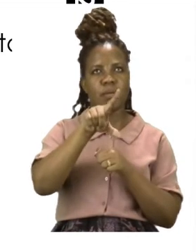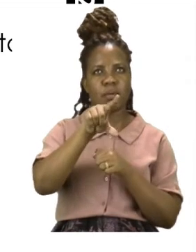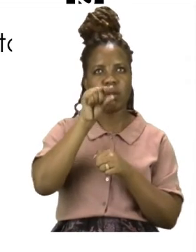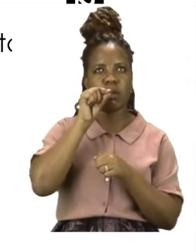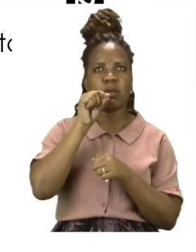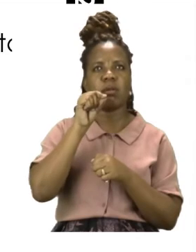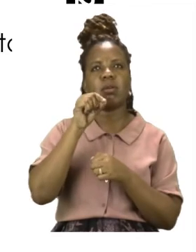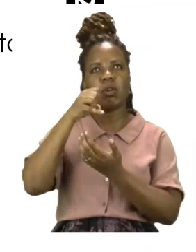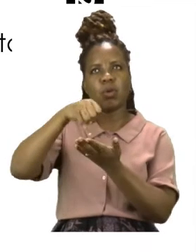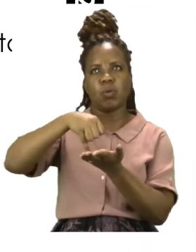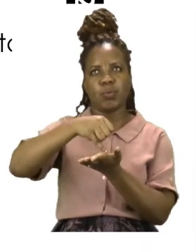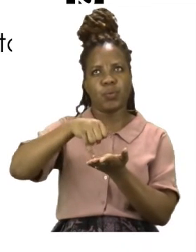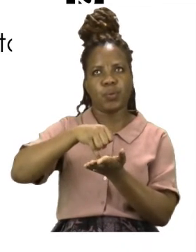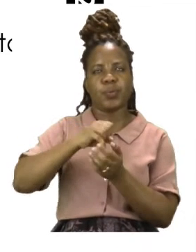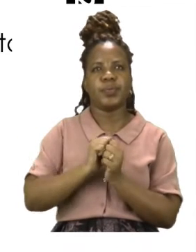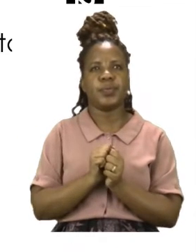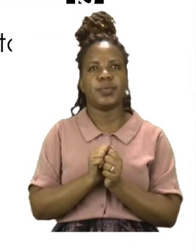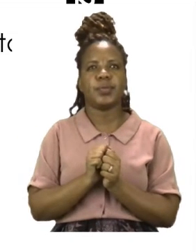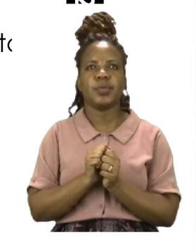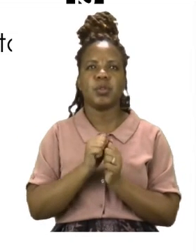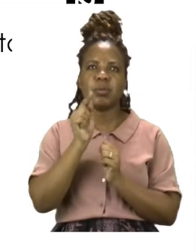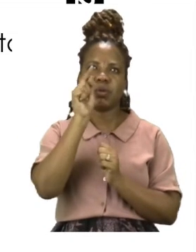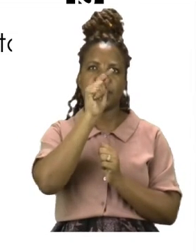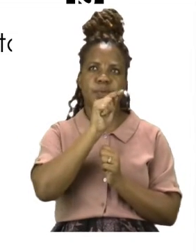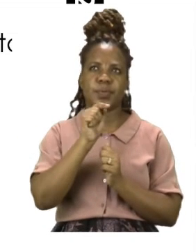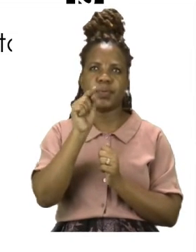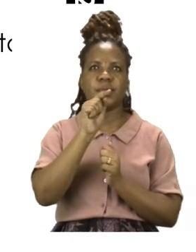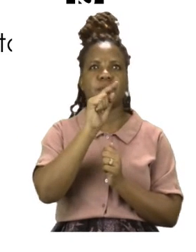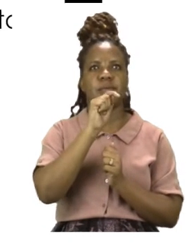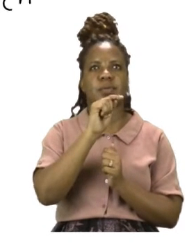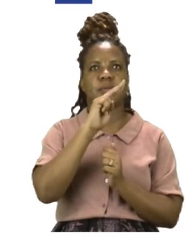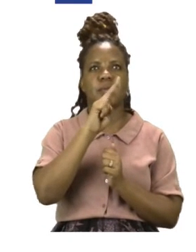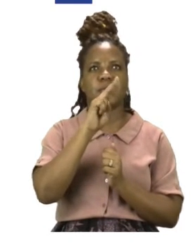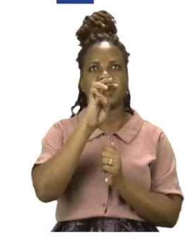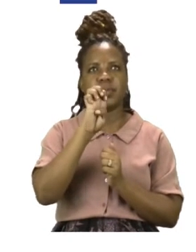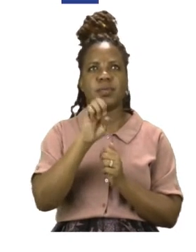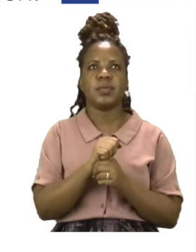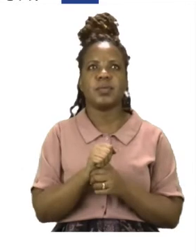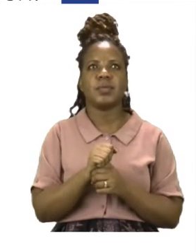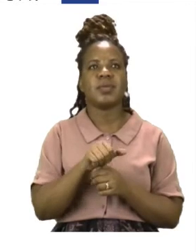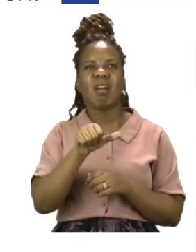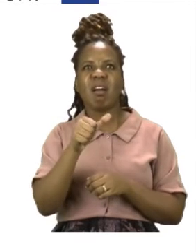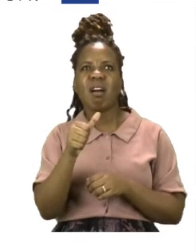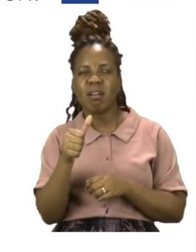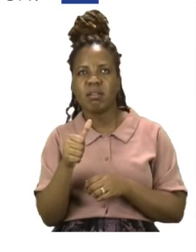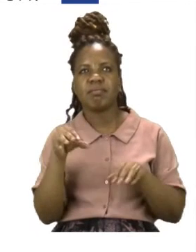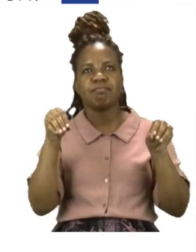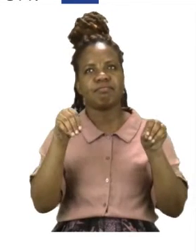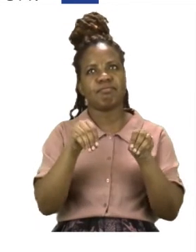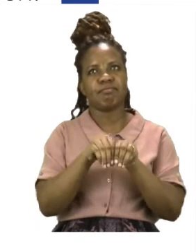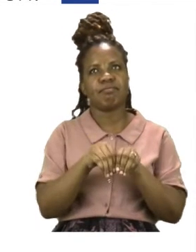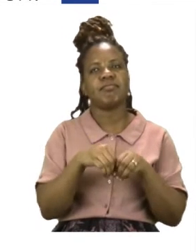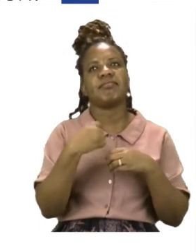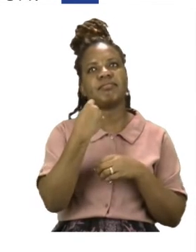Please circle the word the. The rest of number 1, my dear friends, you're going to do by yourselves. Now let's